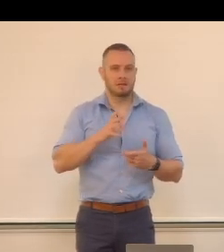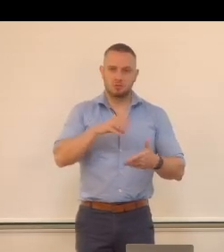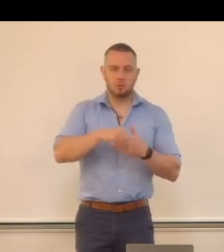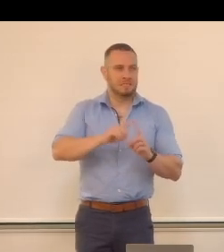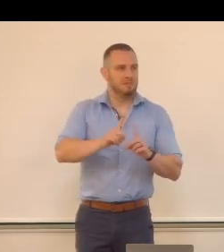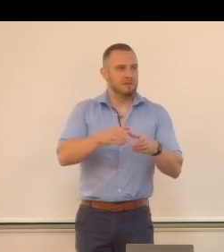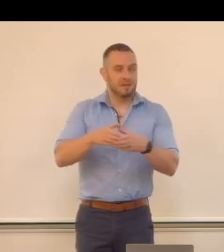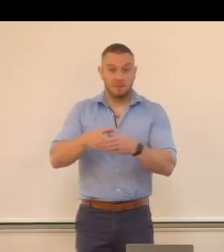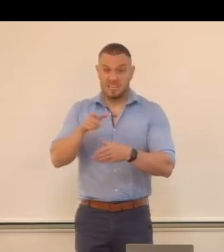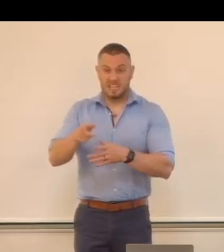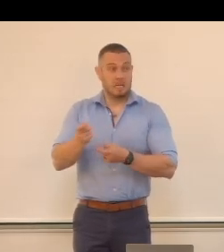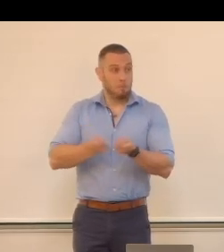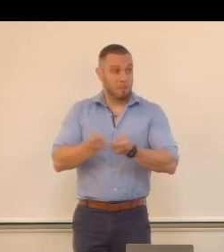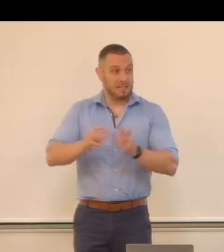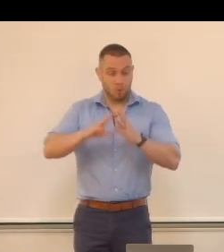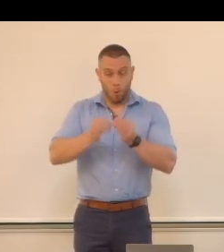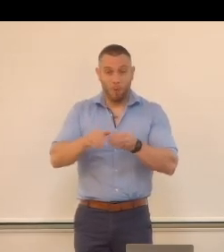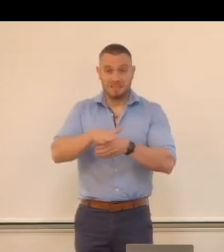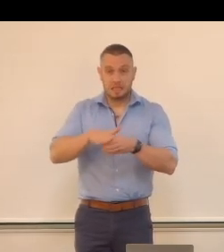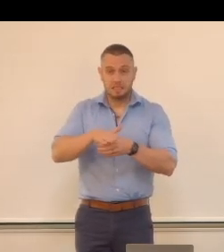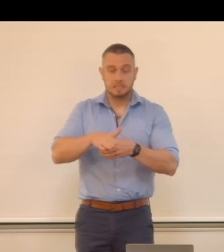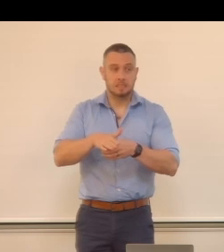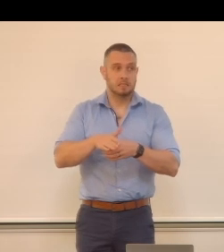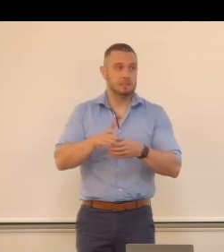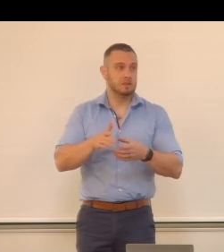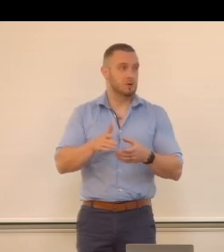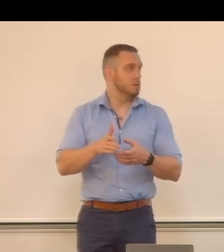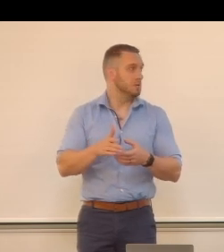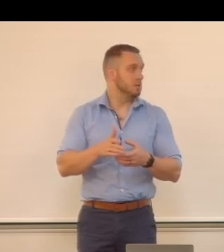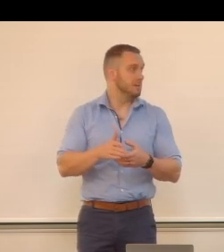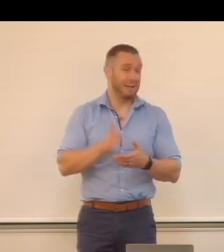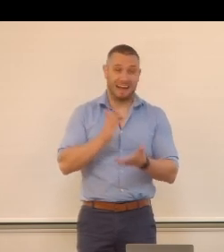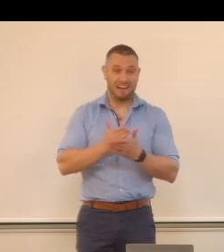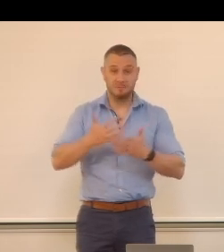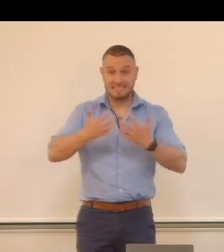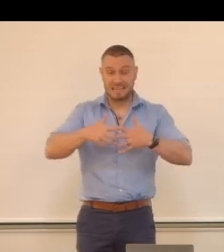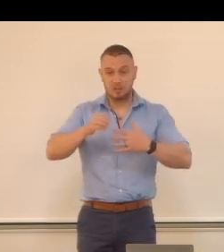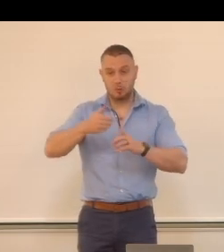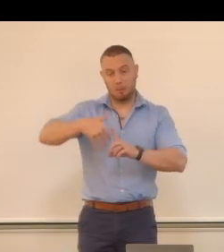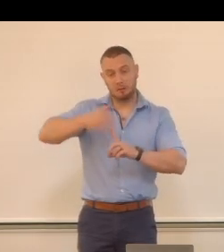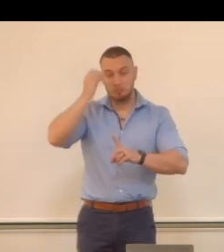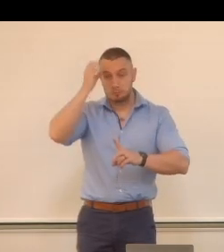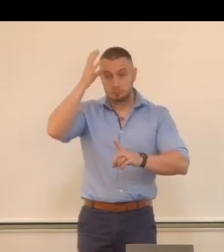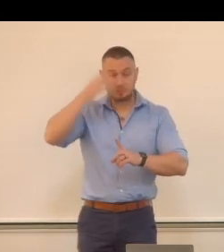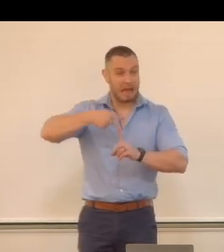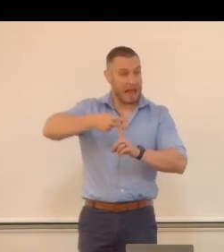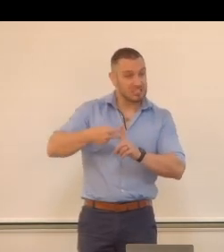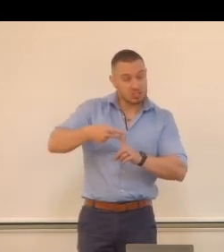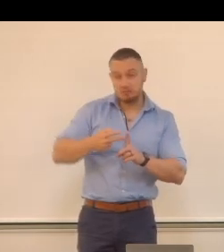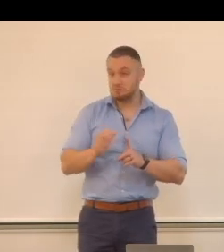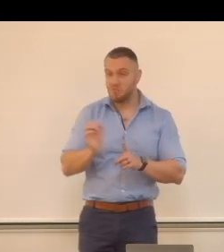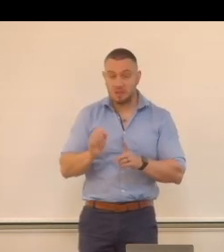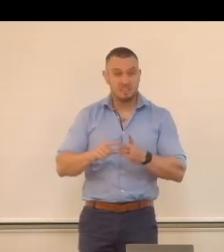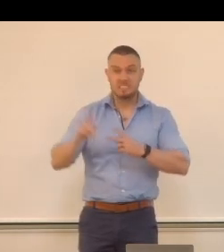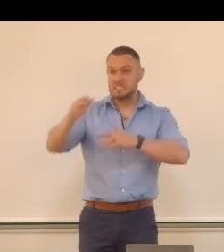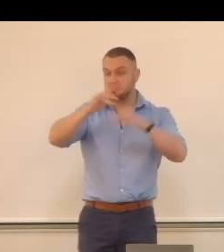teams. He was the manager of that facility, so an athletic director. No technical background, nothing in engineering, nothing to do with